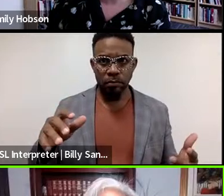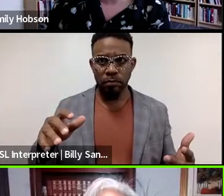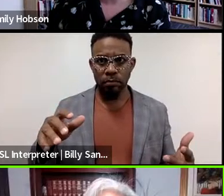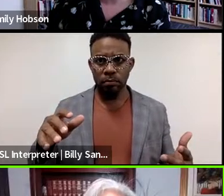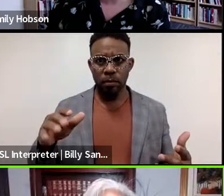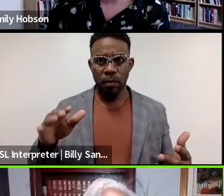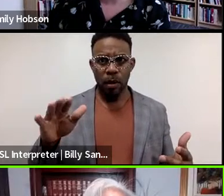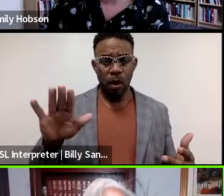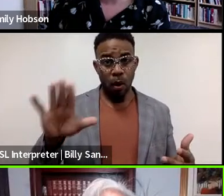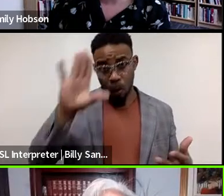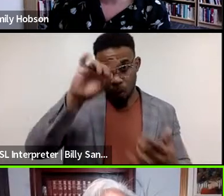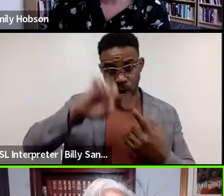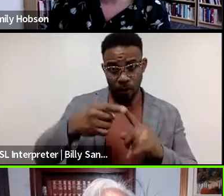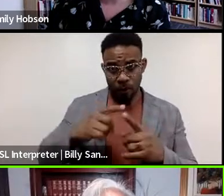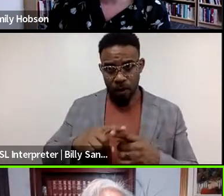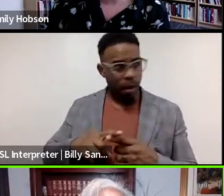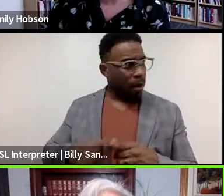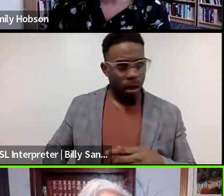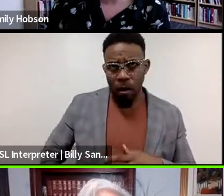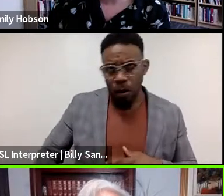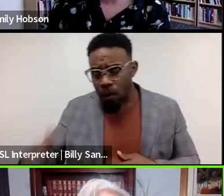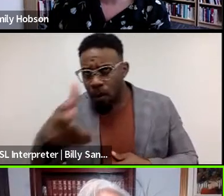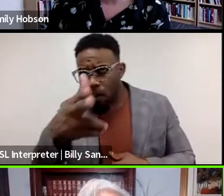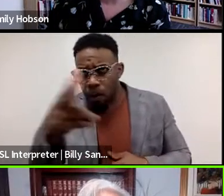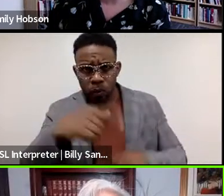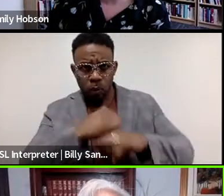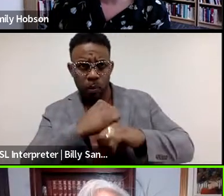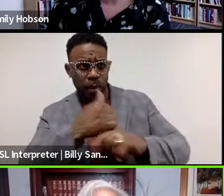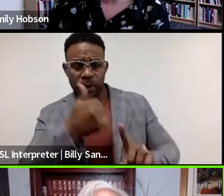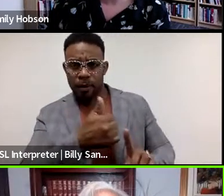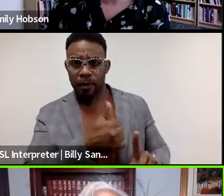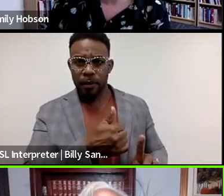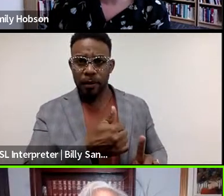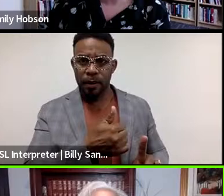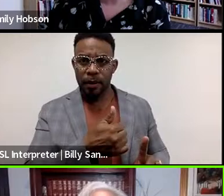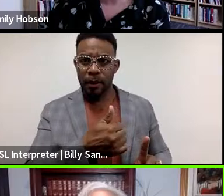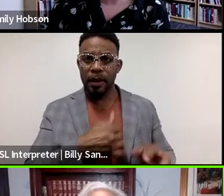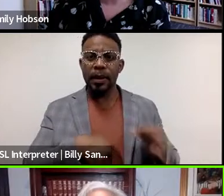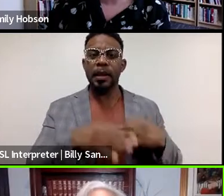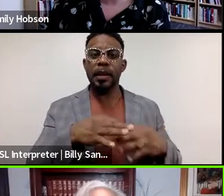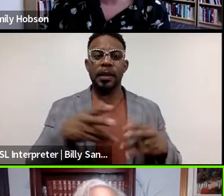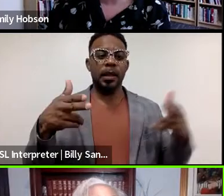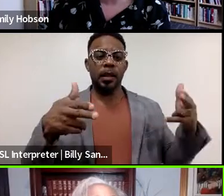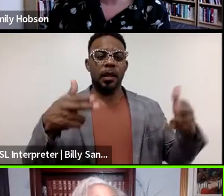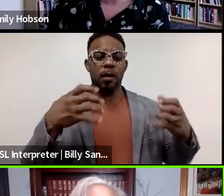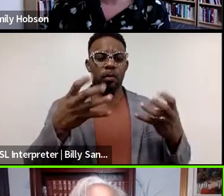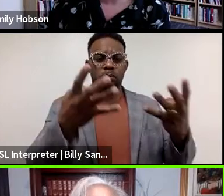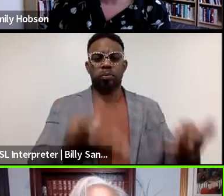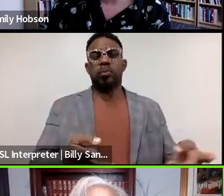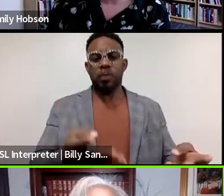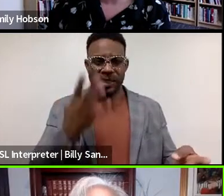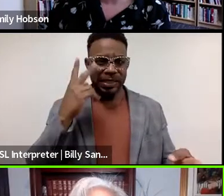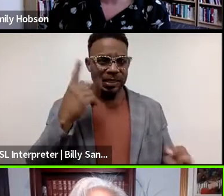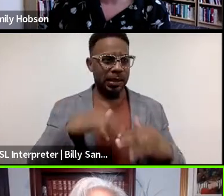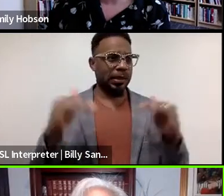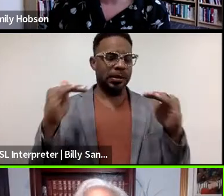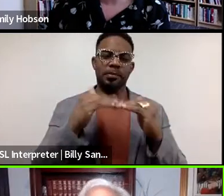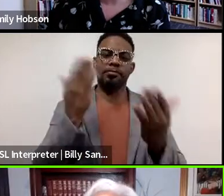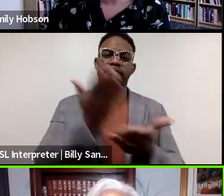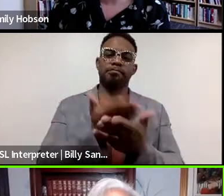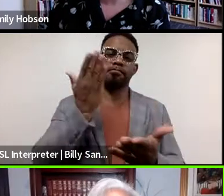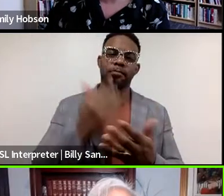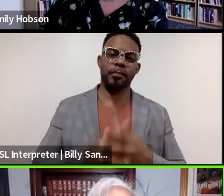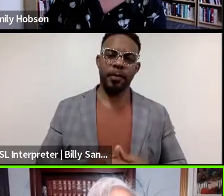her boyfriend fired a weapon to protect themselves. And instead she's gunned down and it's seen as